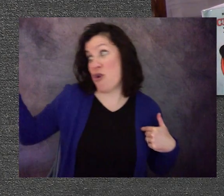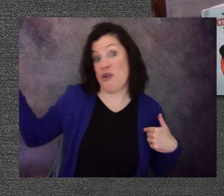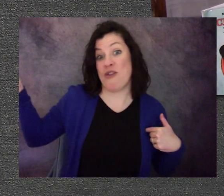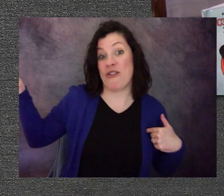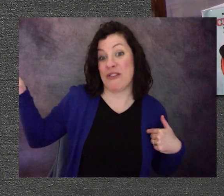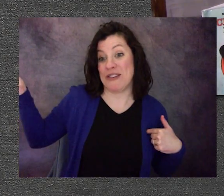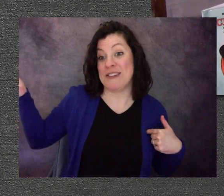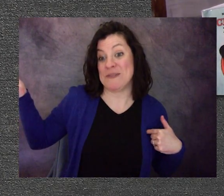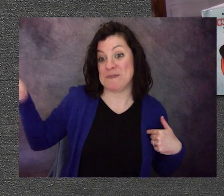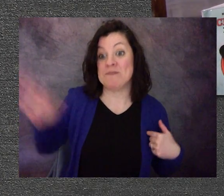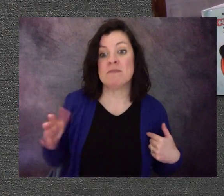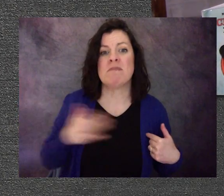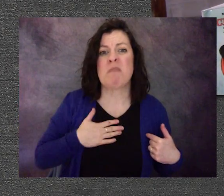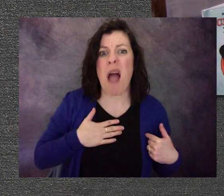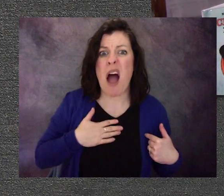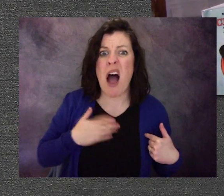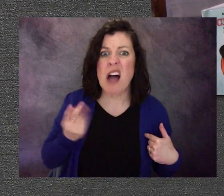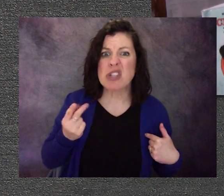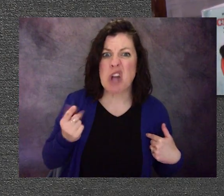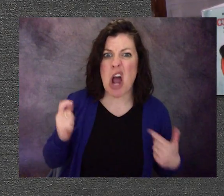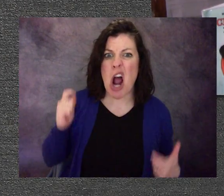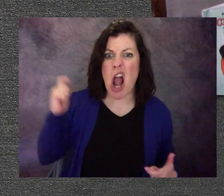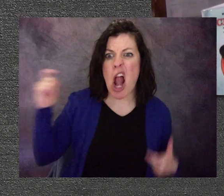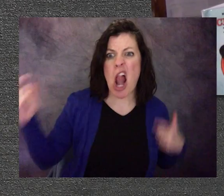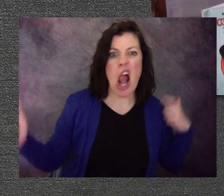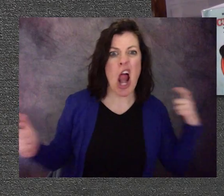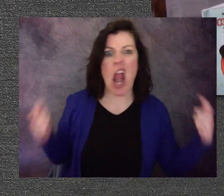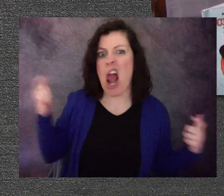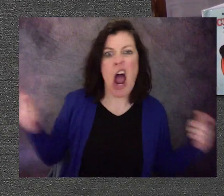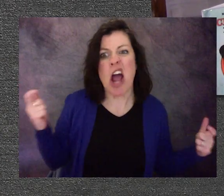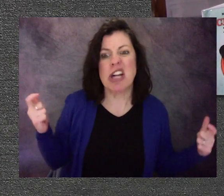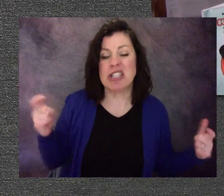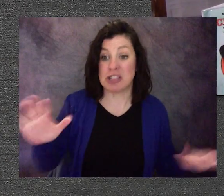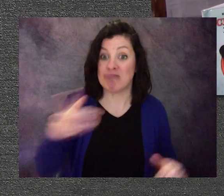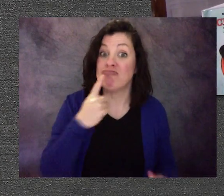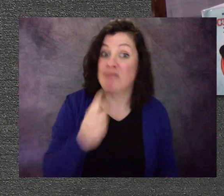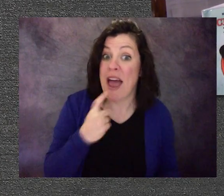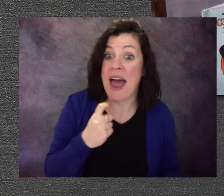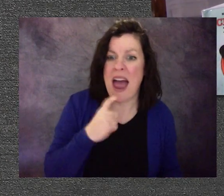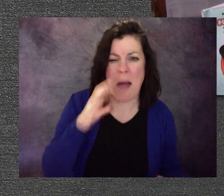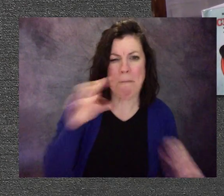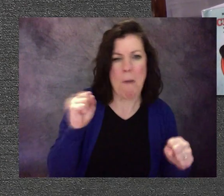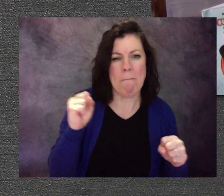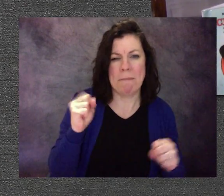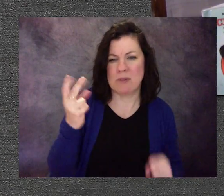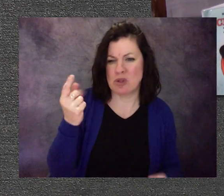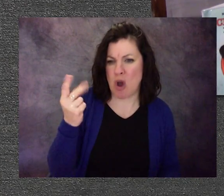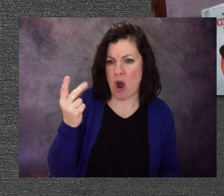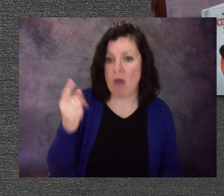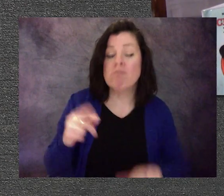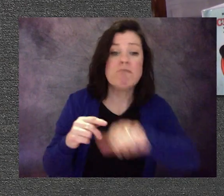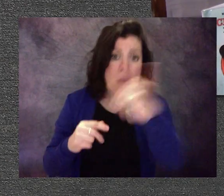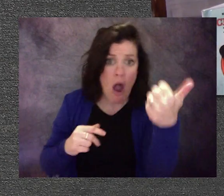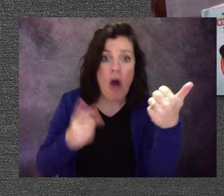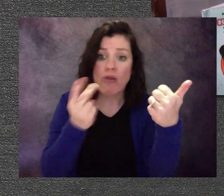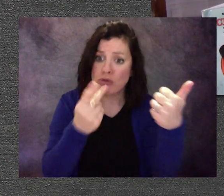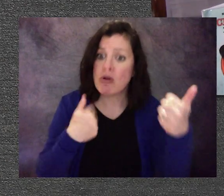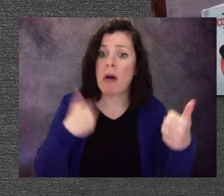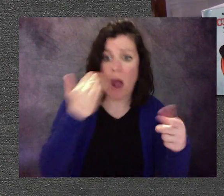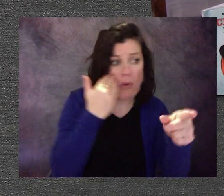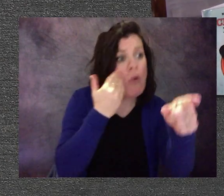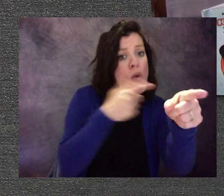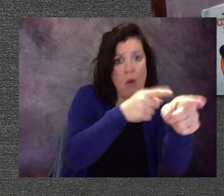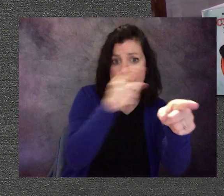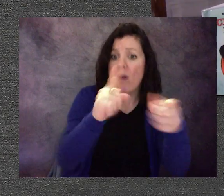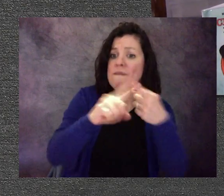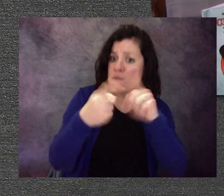My dog is a big red dog. Other kids I know have dogs too. Some